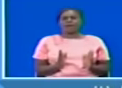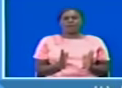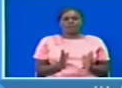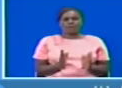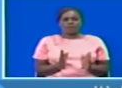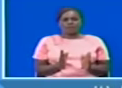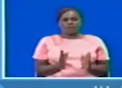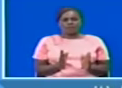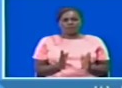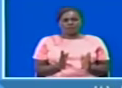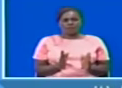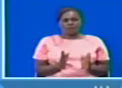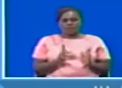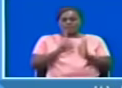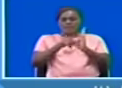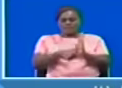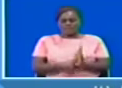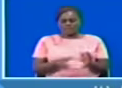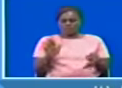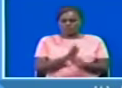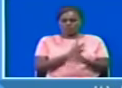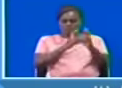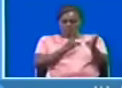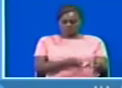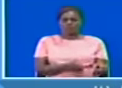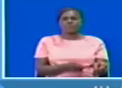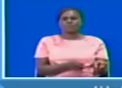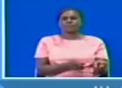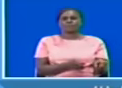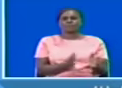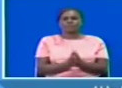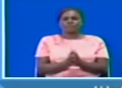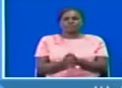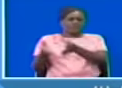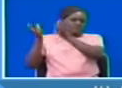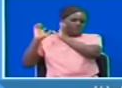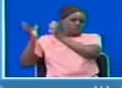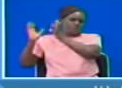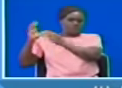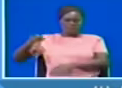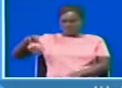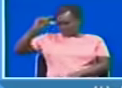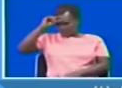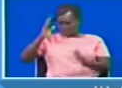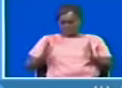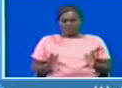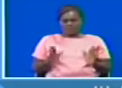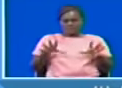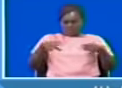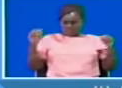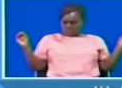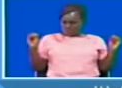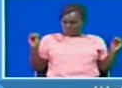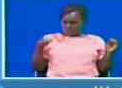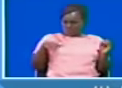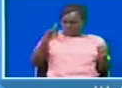cha Mashinani. We'll be giving more details on that interview later on. Kilifi County Governor Amason Kingi has denied claims that